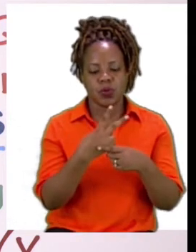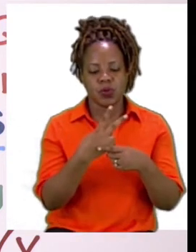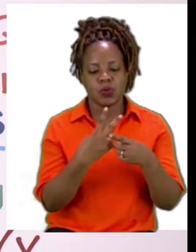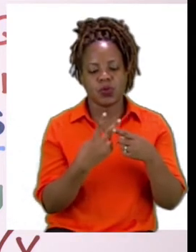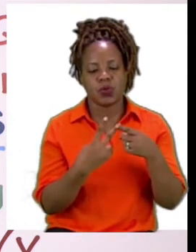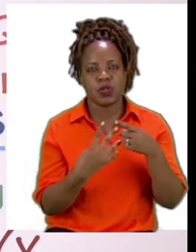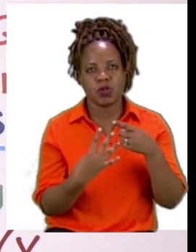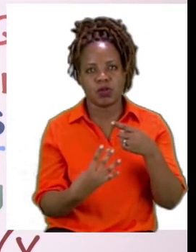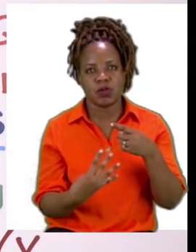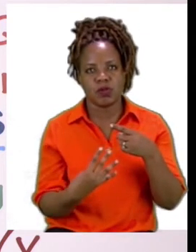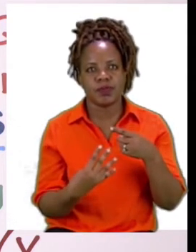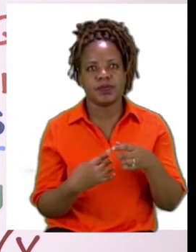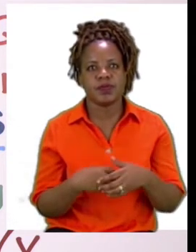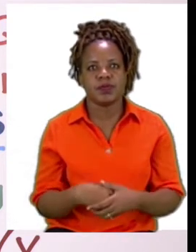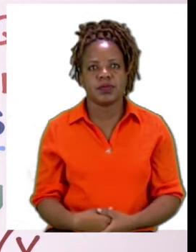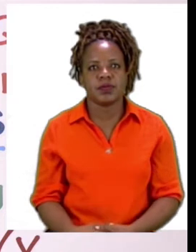2/4, this one.